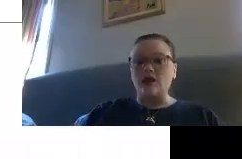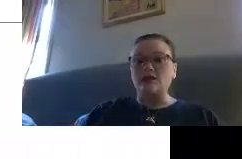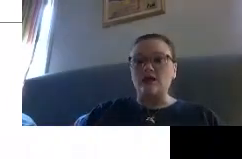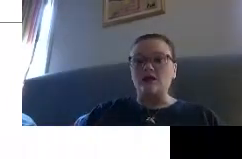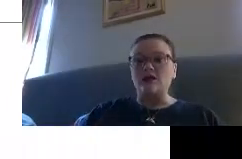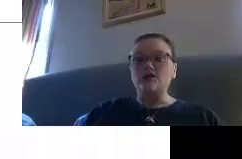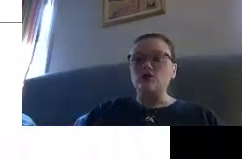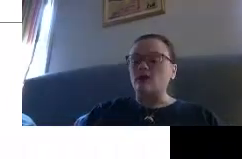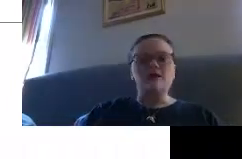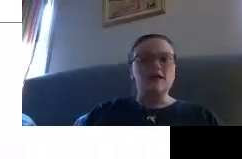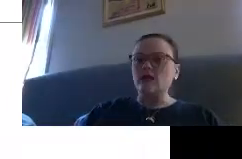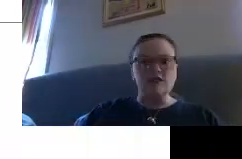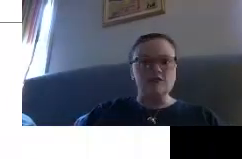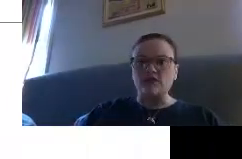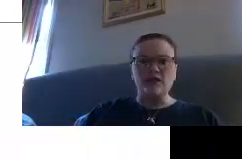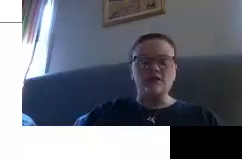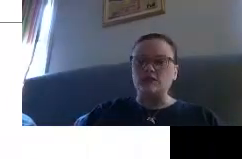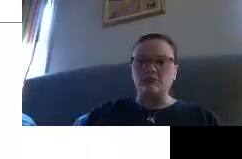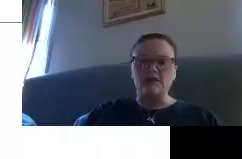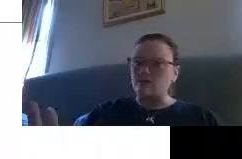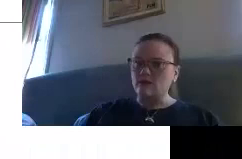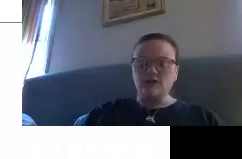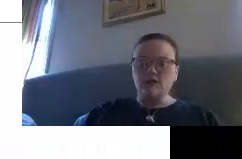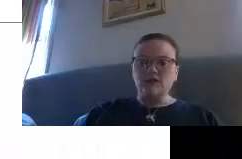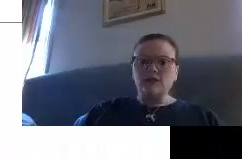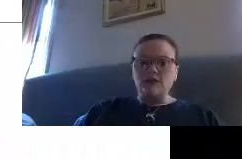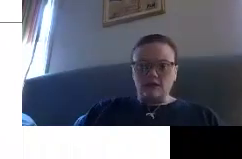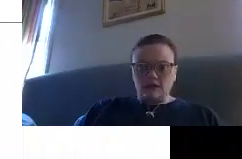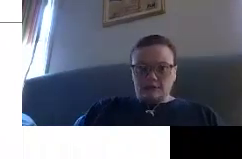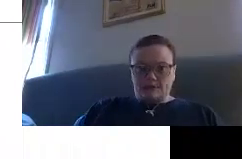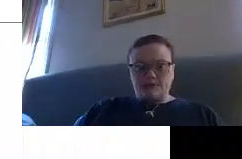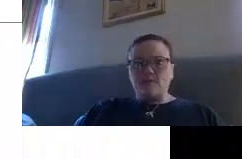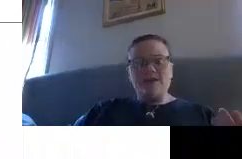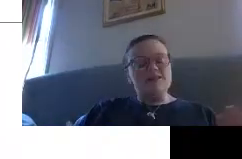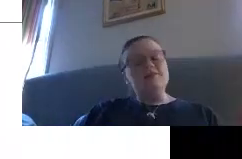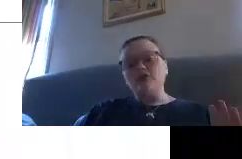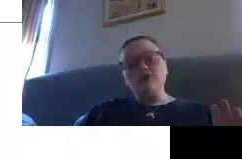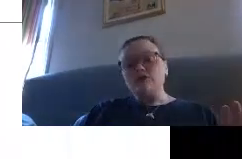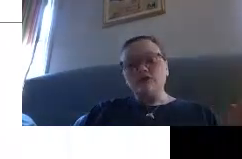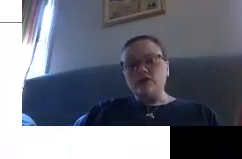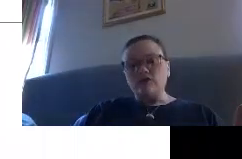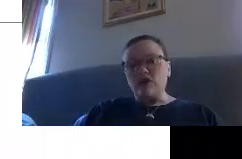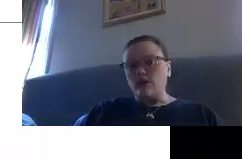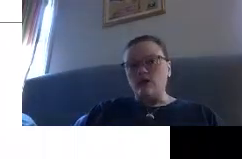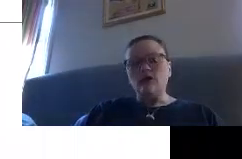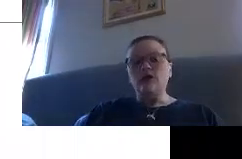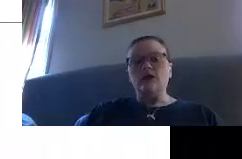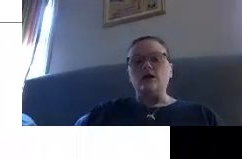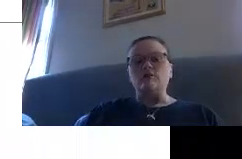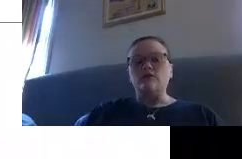have that time to work out any kinks for the technology, because I'd say a few don't do that